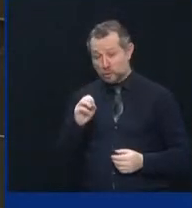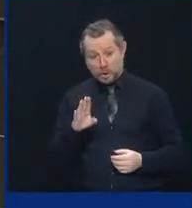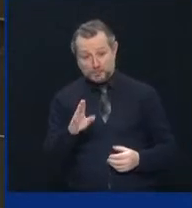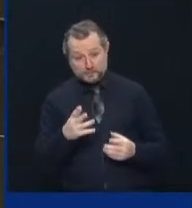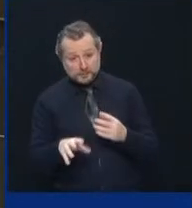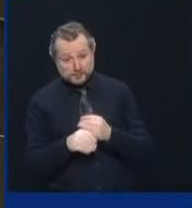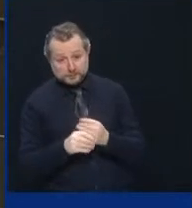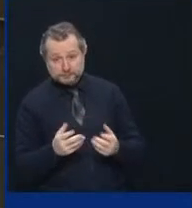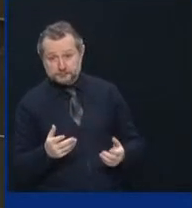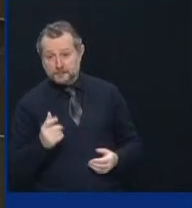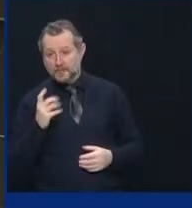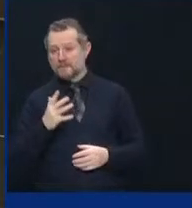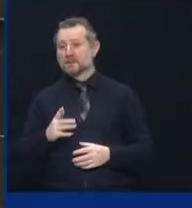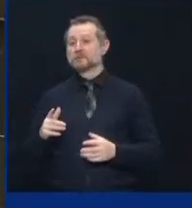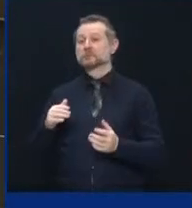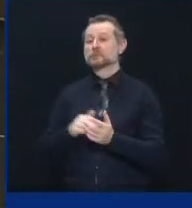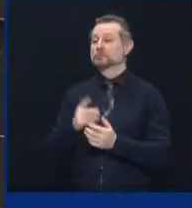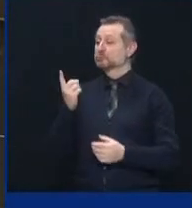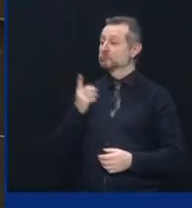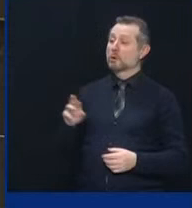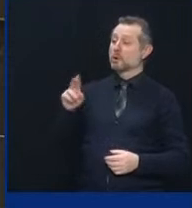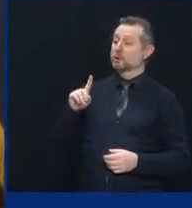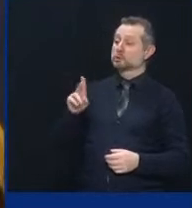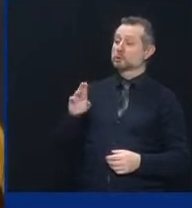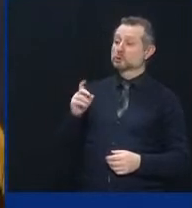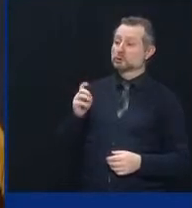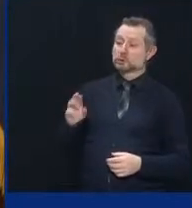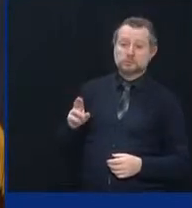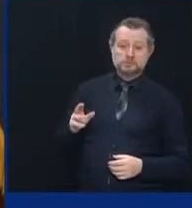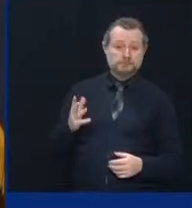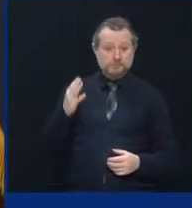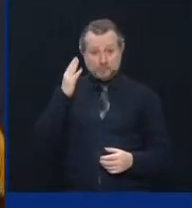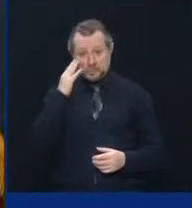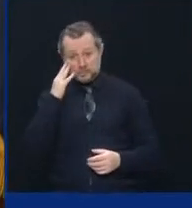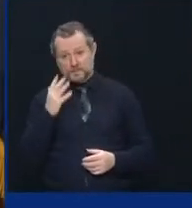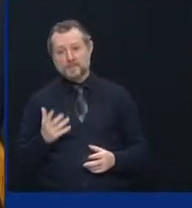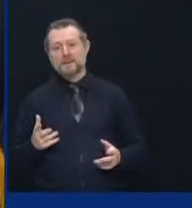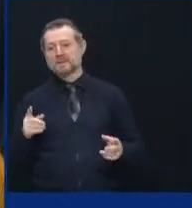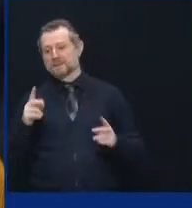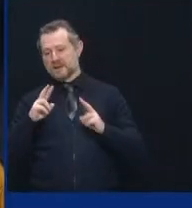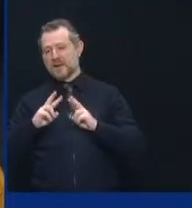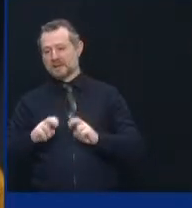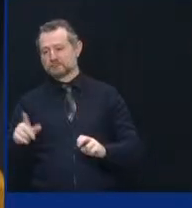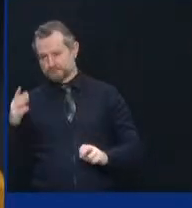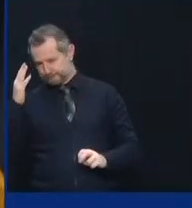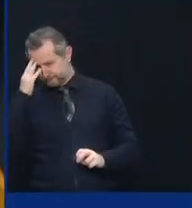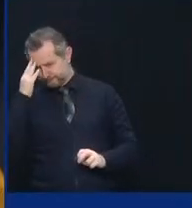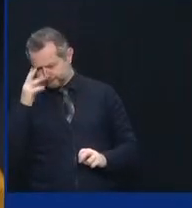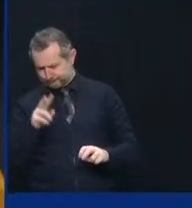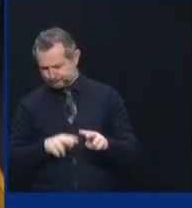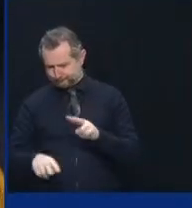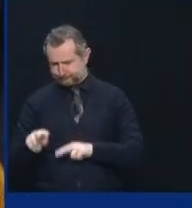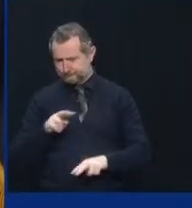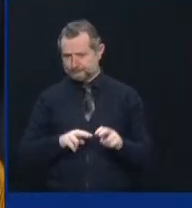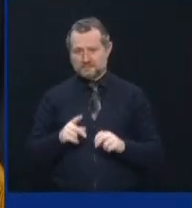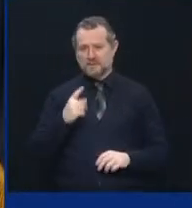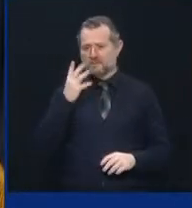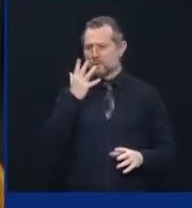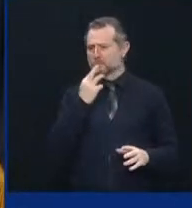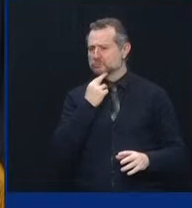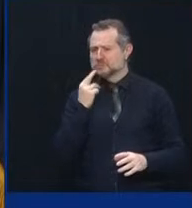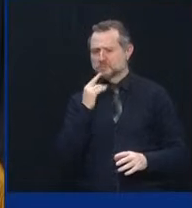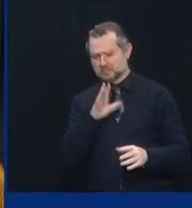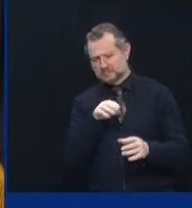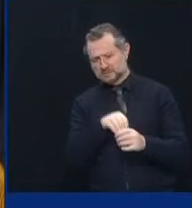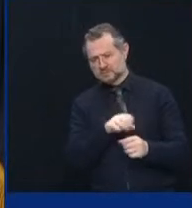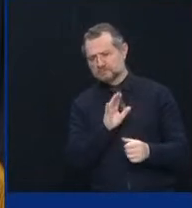Dr. Zucker, who you know, should know, he is doing the analysis on the restaurants and the indoor dining, et